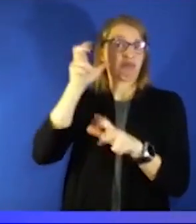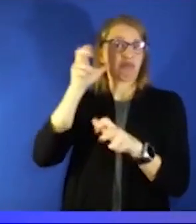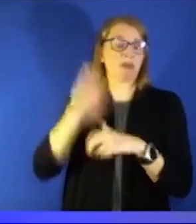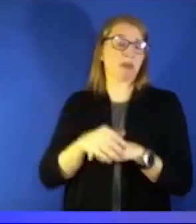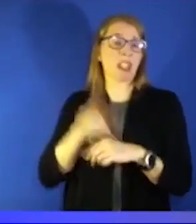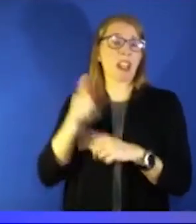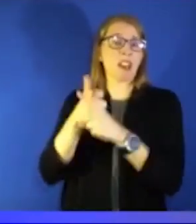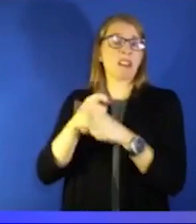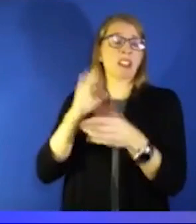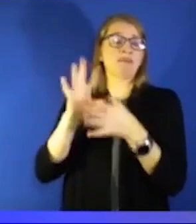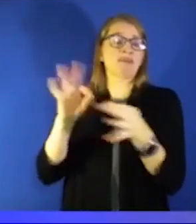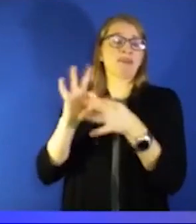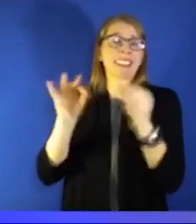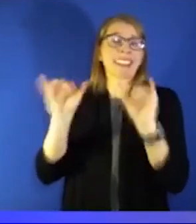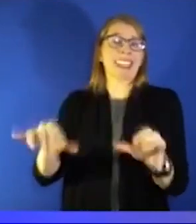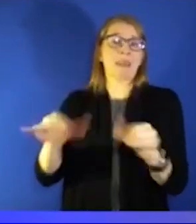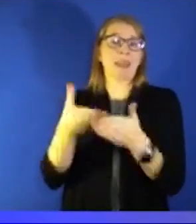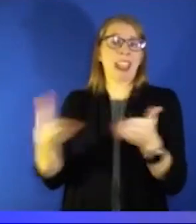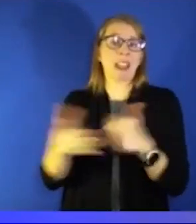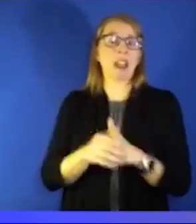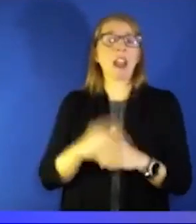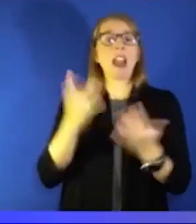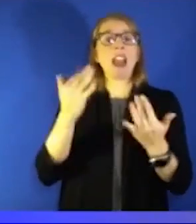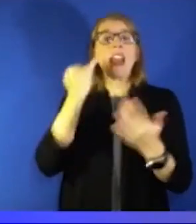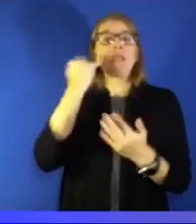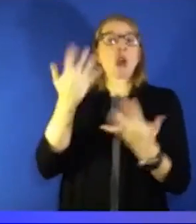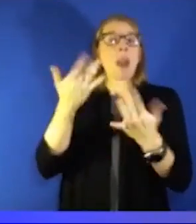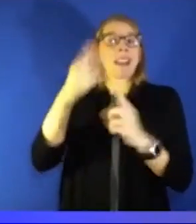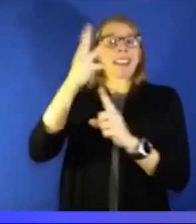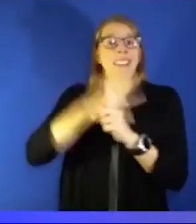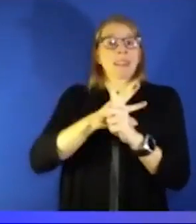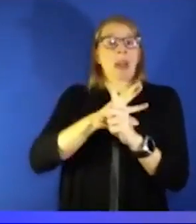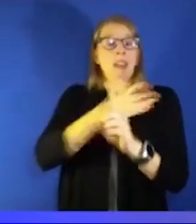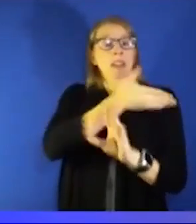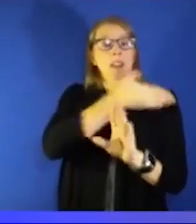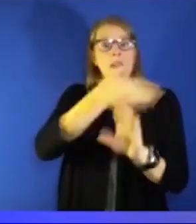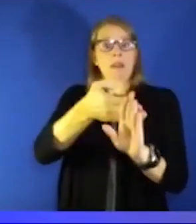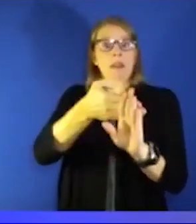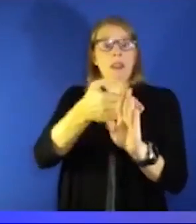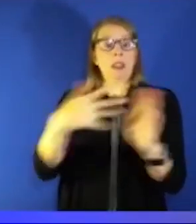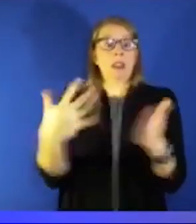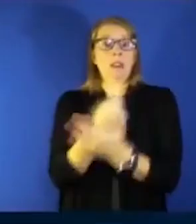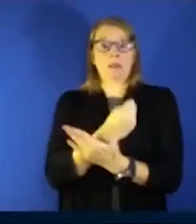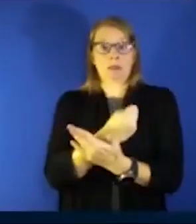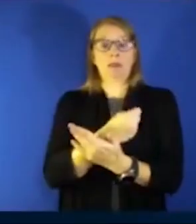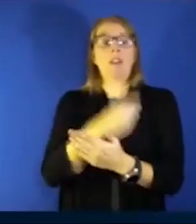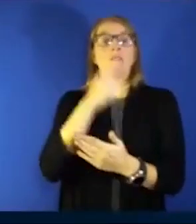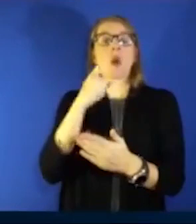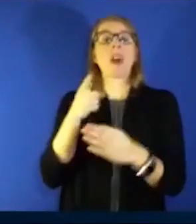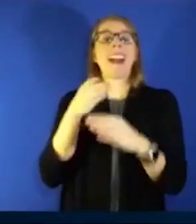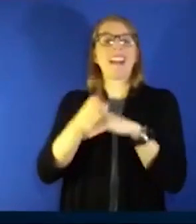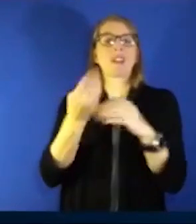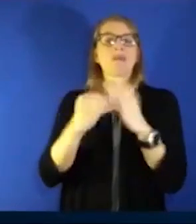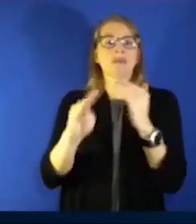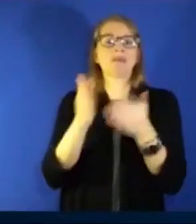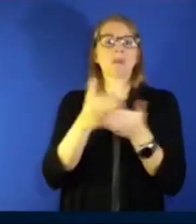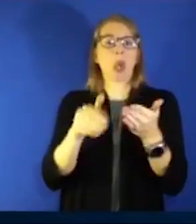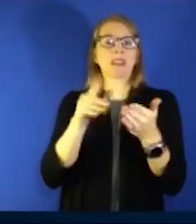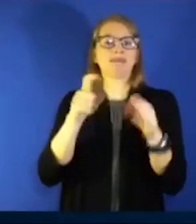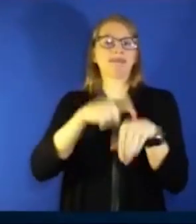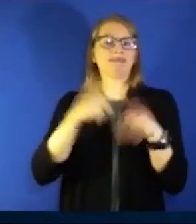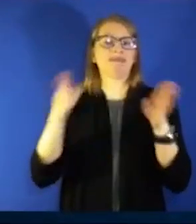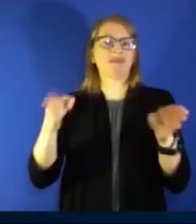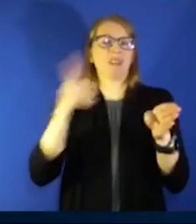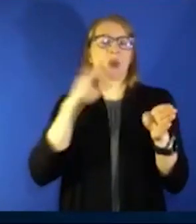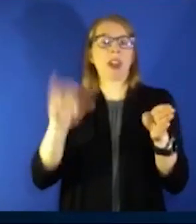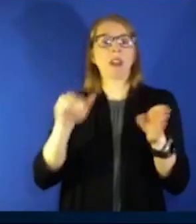So yes, if you wait 6 months, there might be some advantage in the peripartum period for that. And Dr. Hawkinson, I know you've mentioned this too, but waiting that 6 months